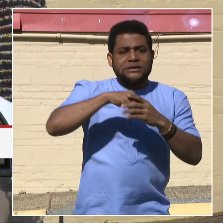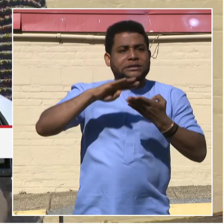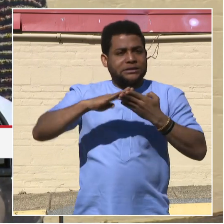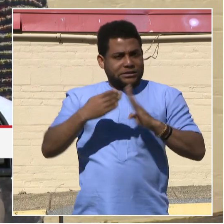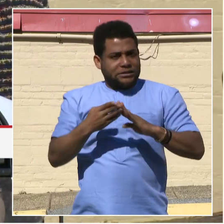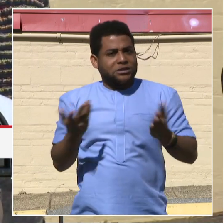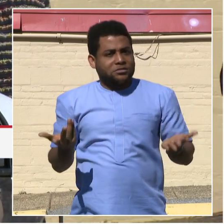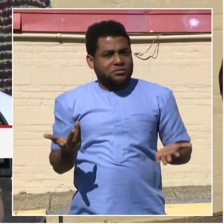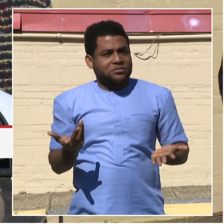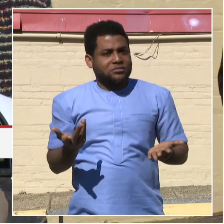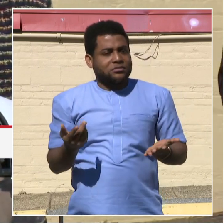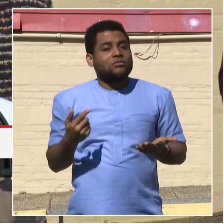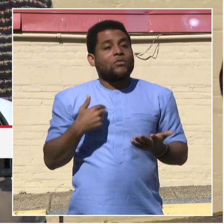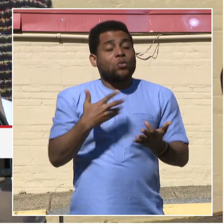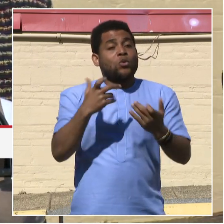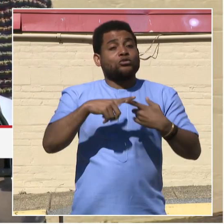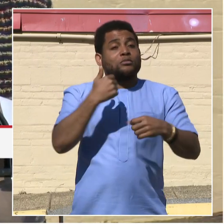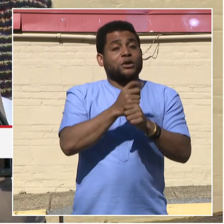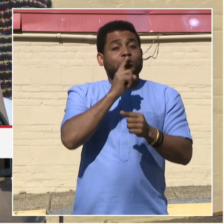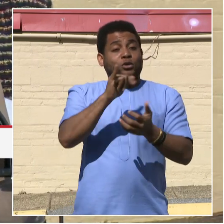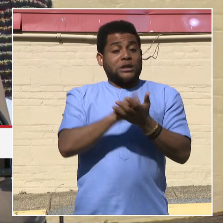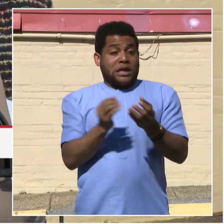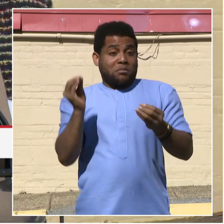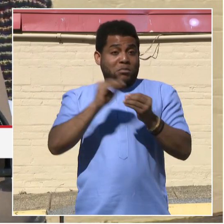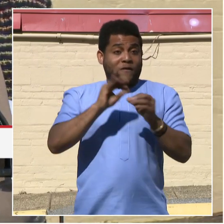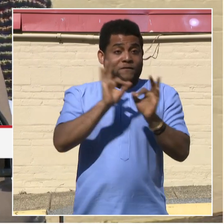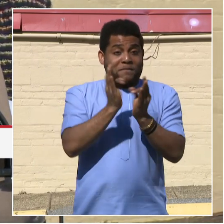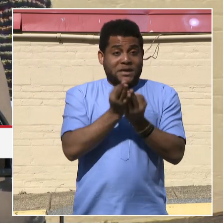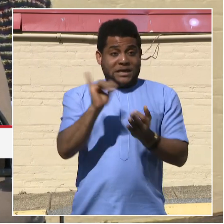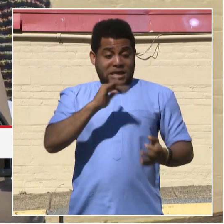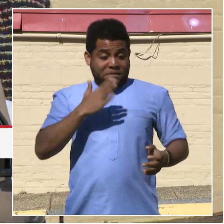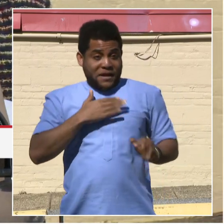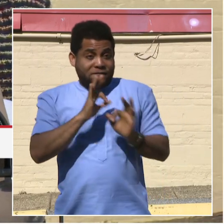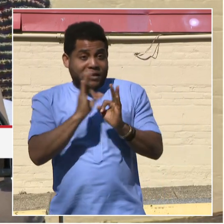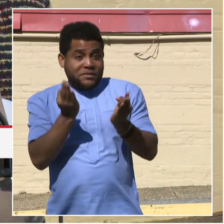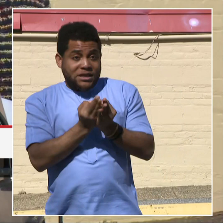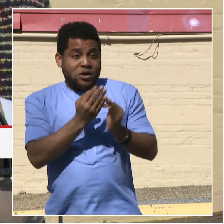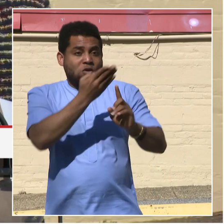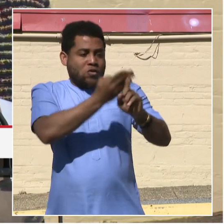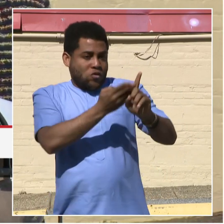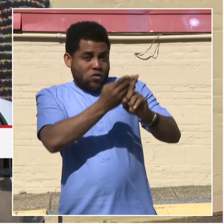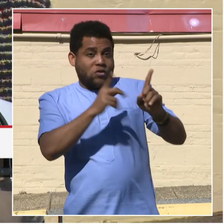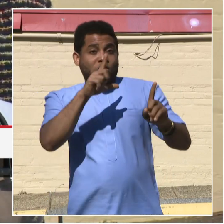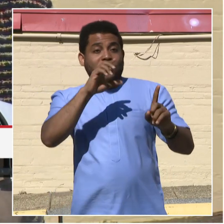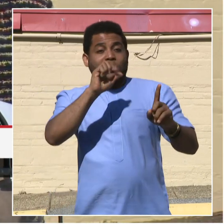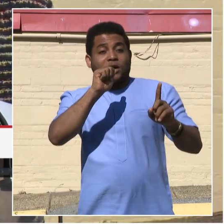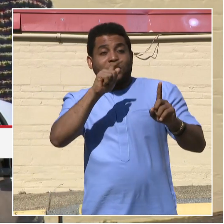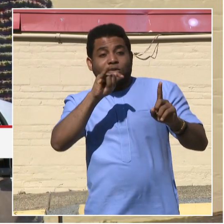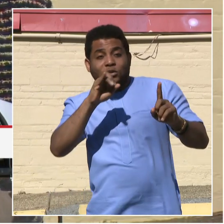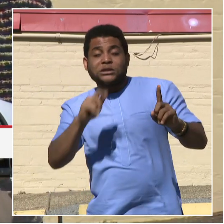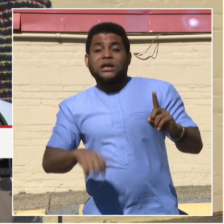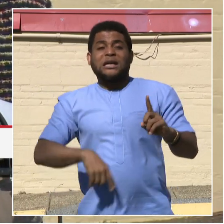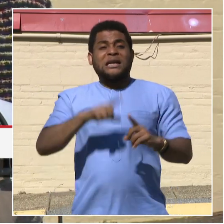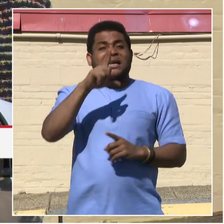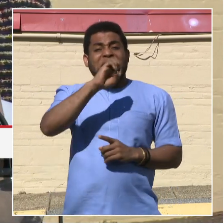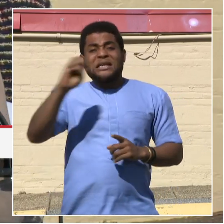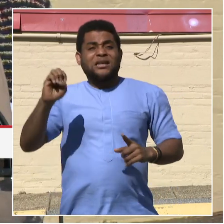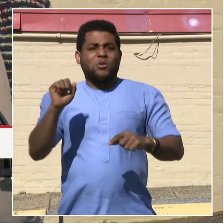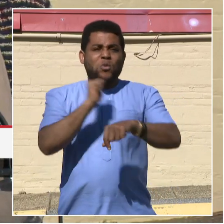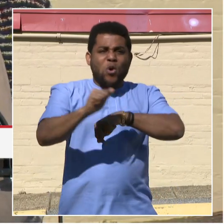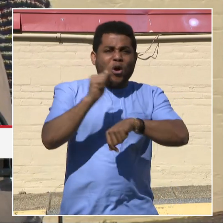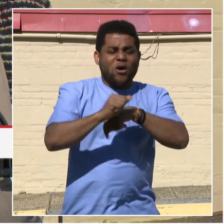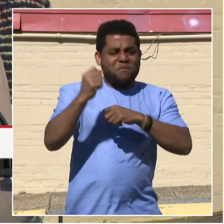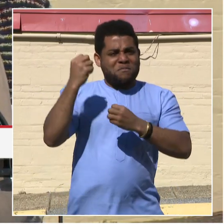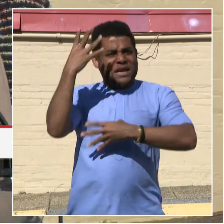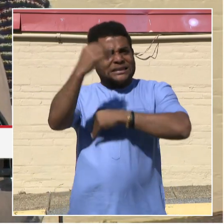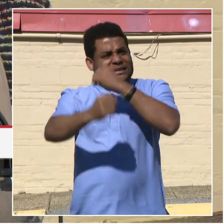more families like LaToya's, like mine, like the Lees, who have worked here for generations, have been here